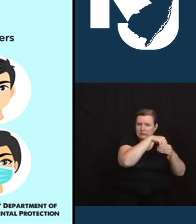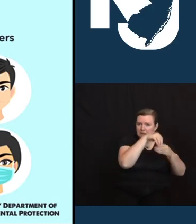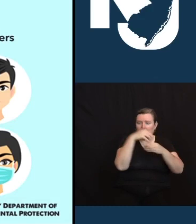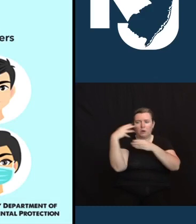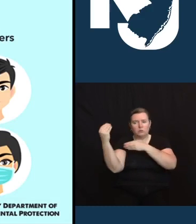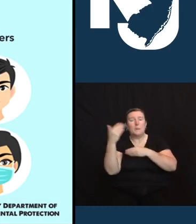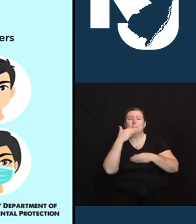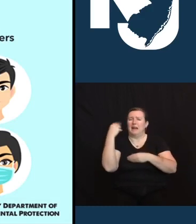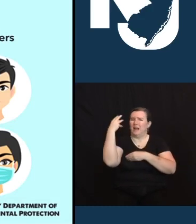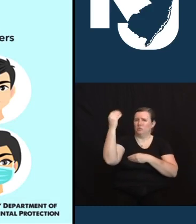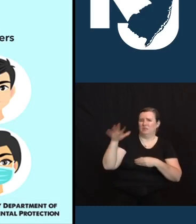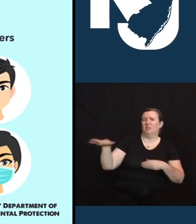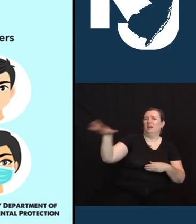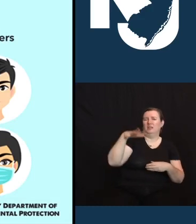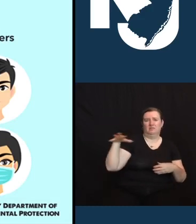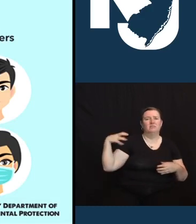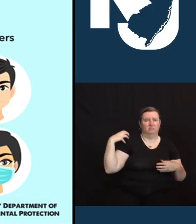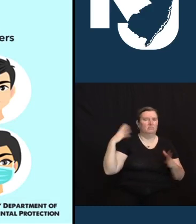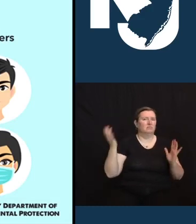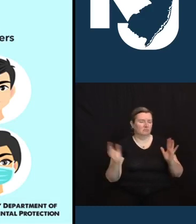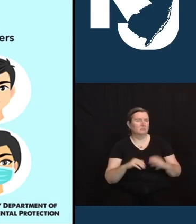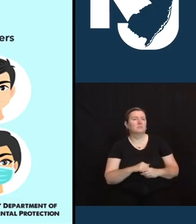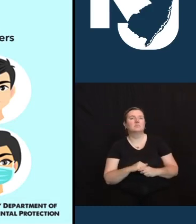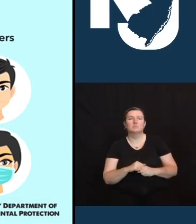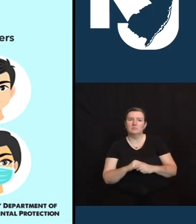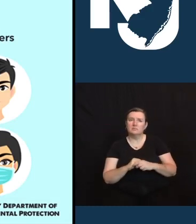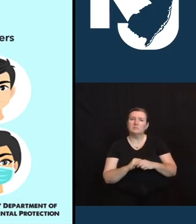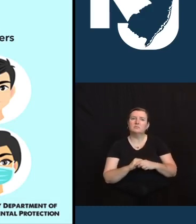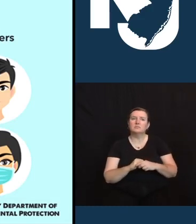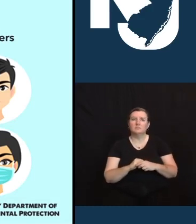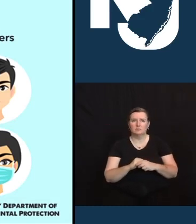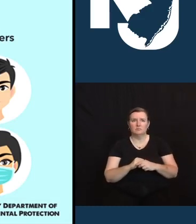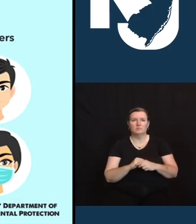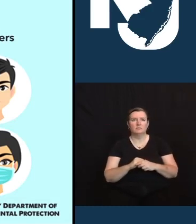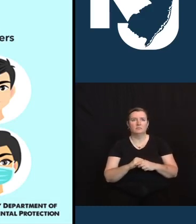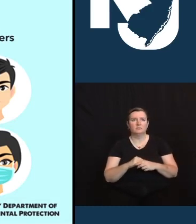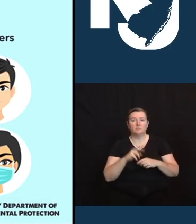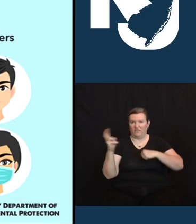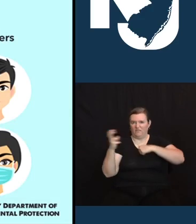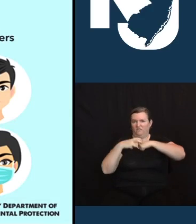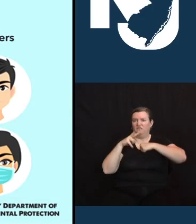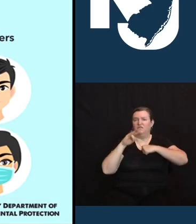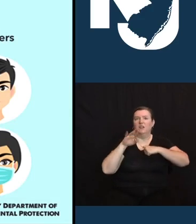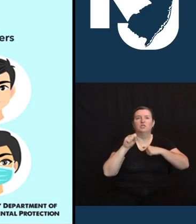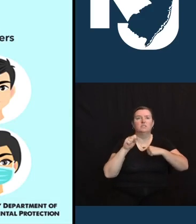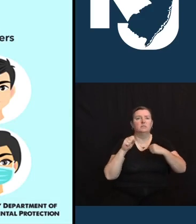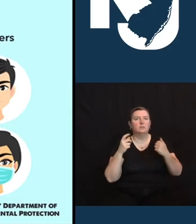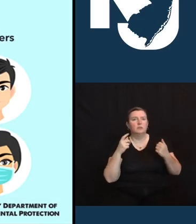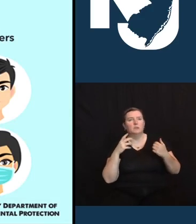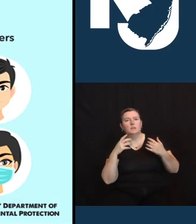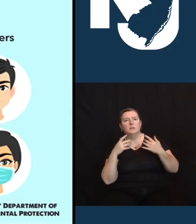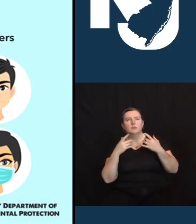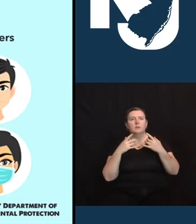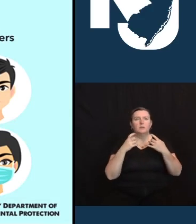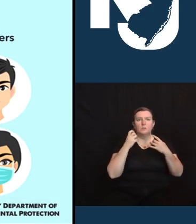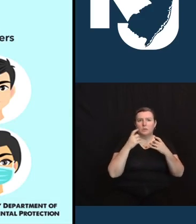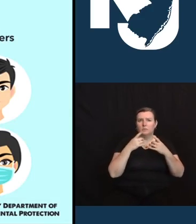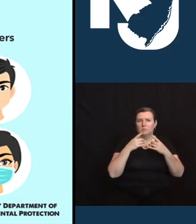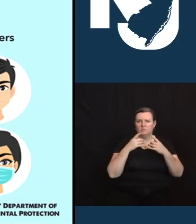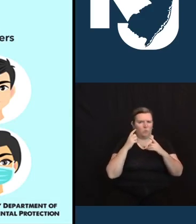who COVID-19 wants to latch onto for a free ride. Don't give it that chance. Wear a mask,